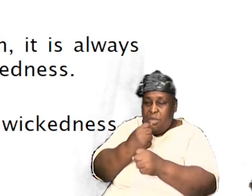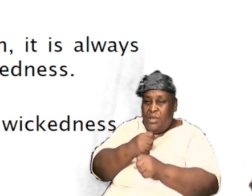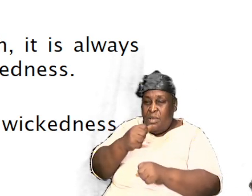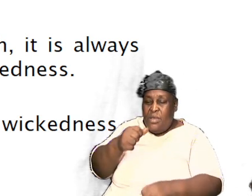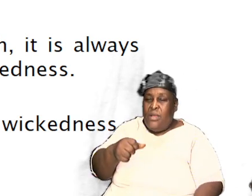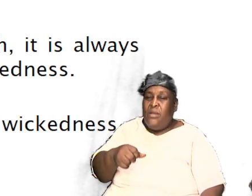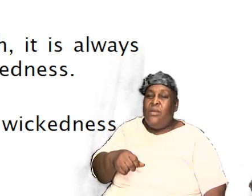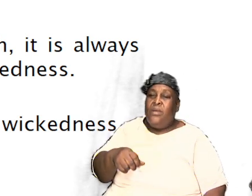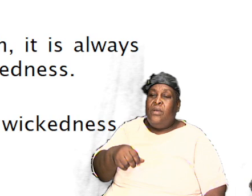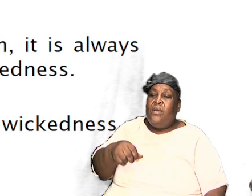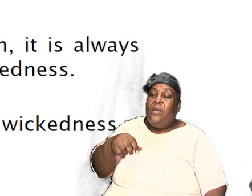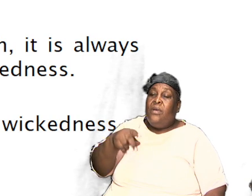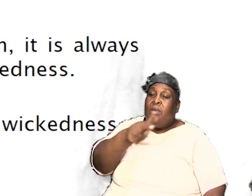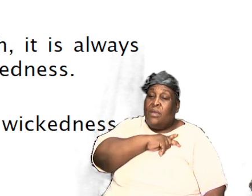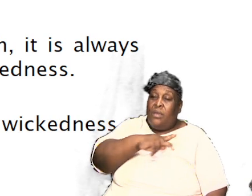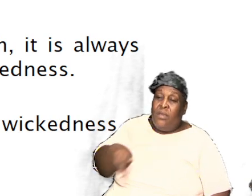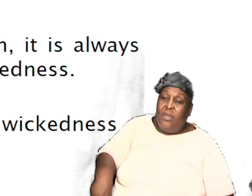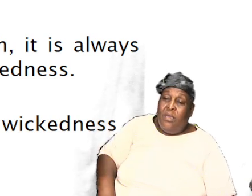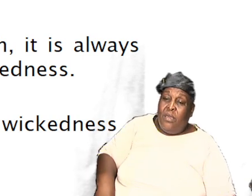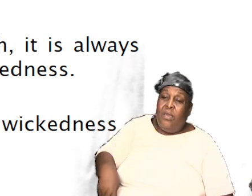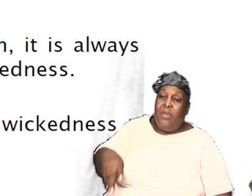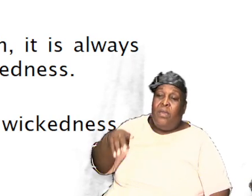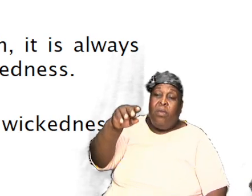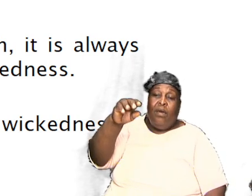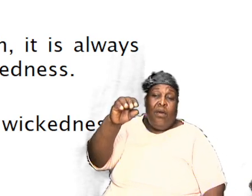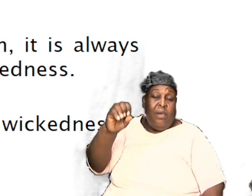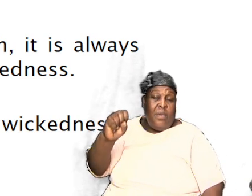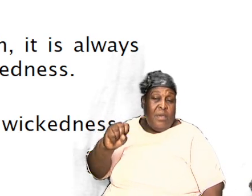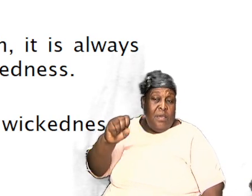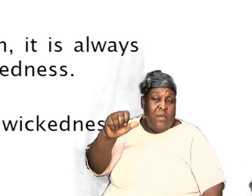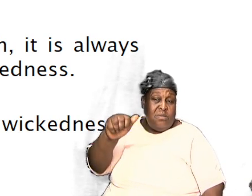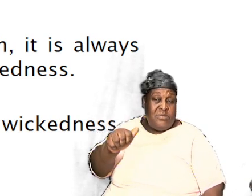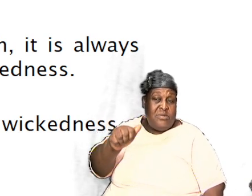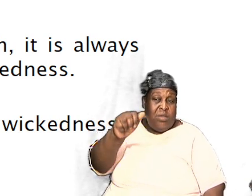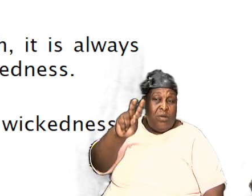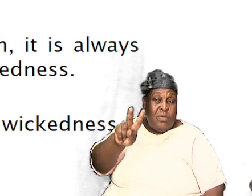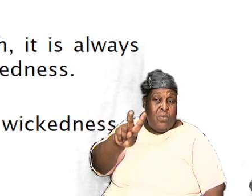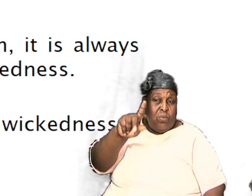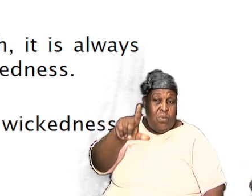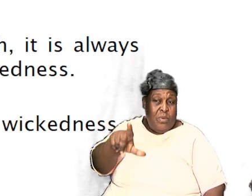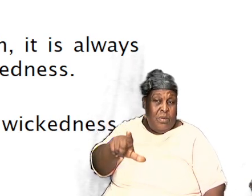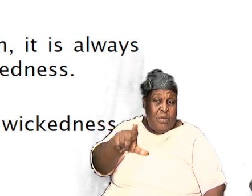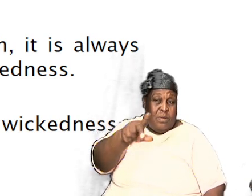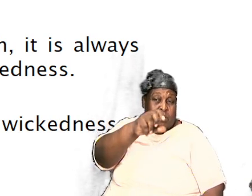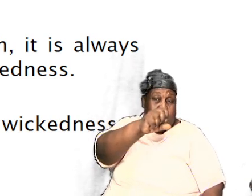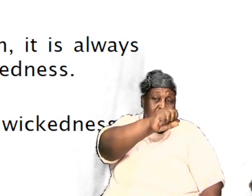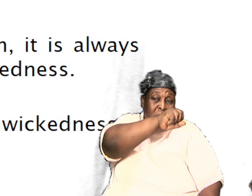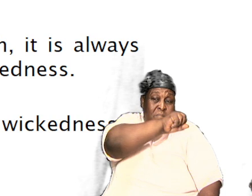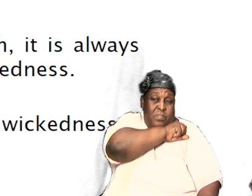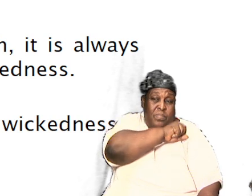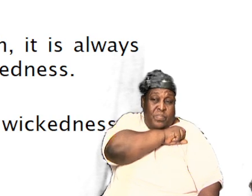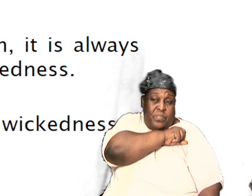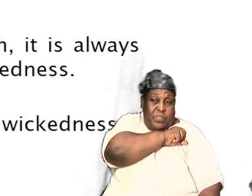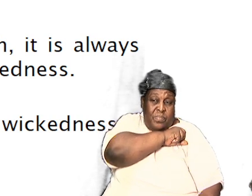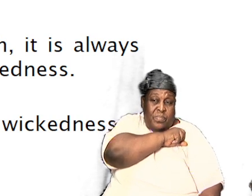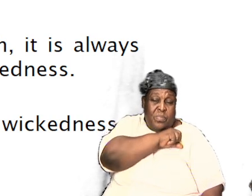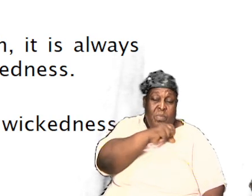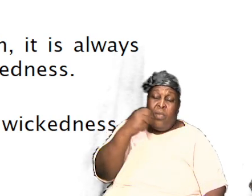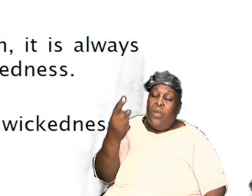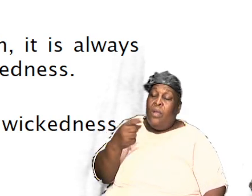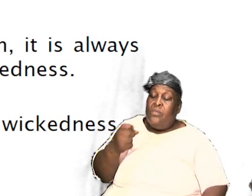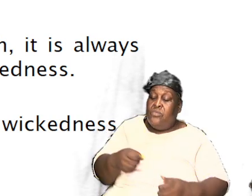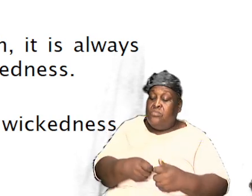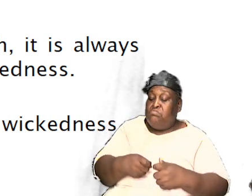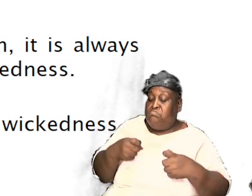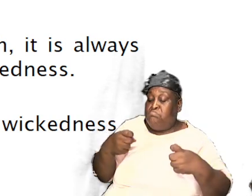You can imagine God saying that about him. When the Lord says, it repented, it is always when sin is